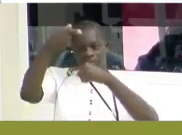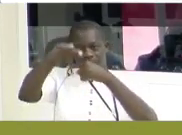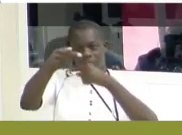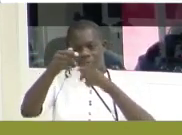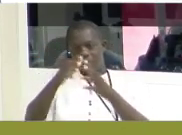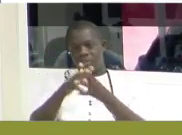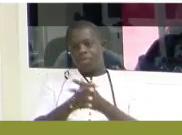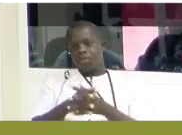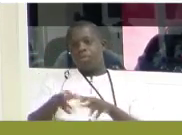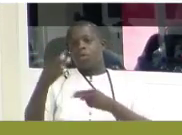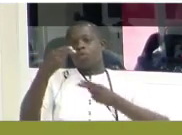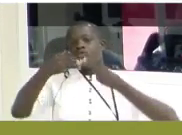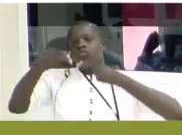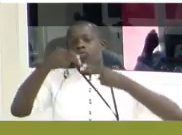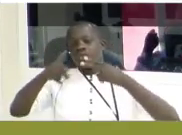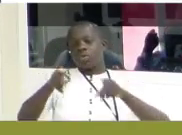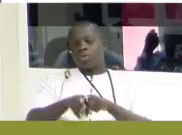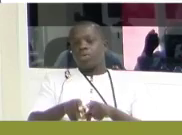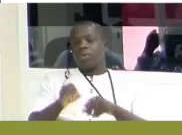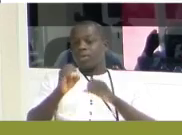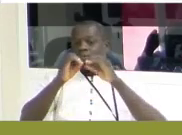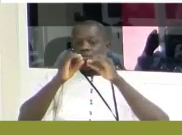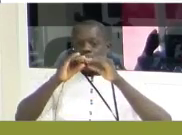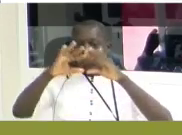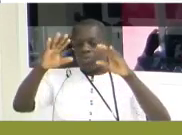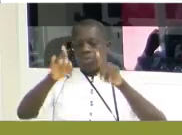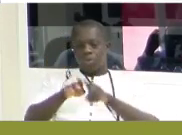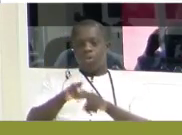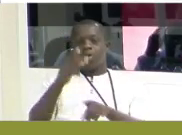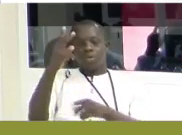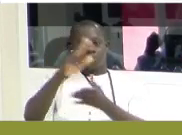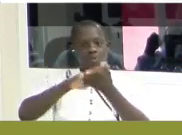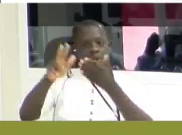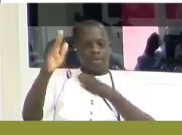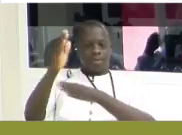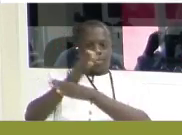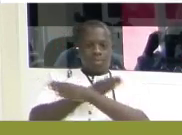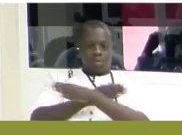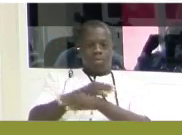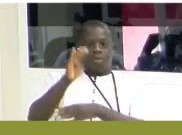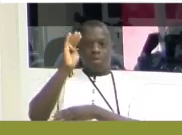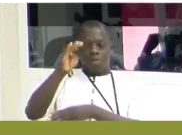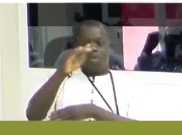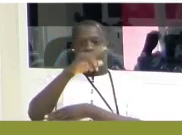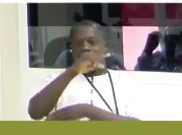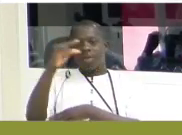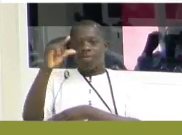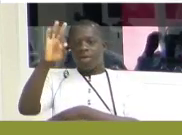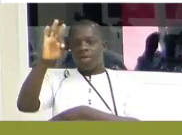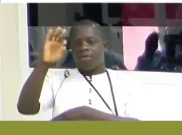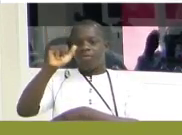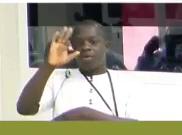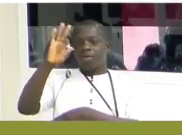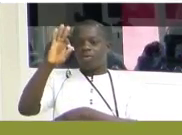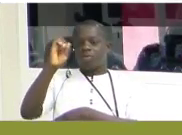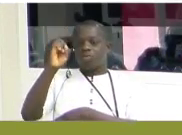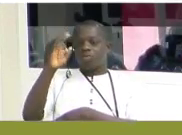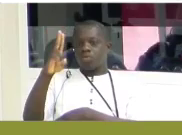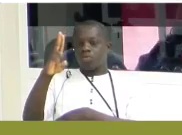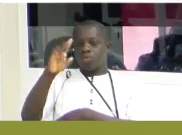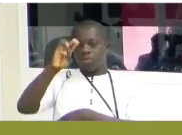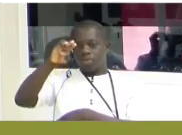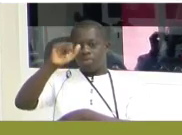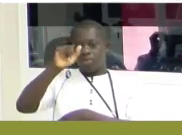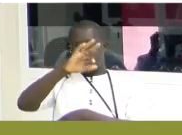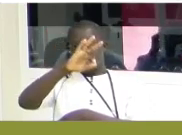in question were published 2 weeks before. And again, I mentioned the name of Fatoumata Jahom Basise, that she told me